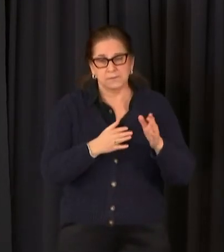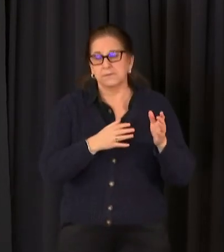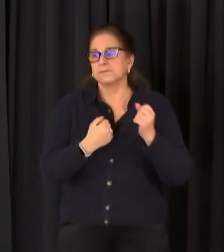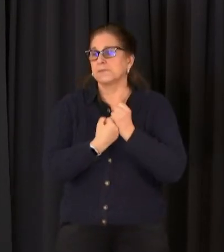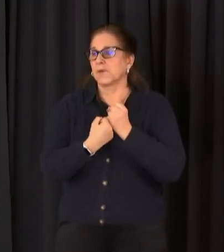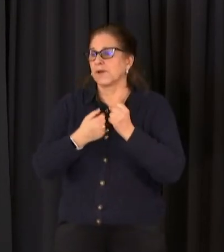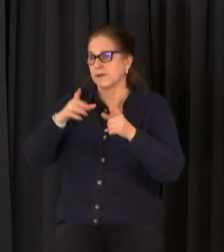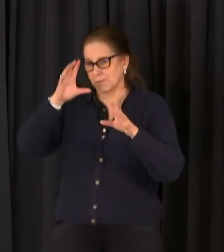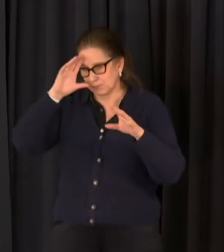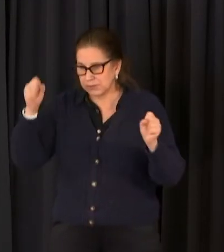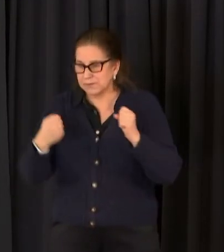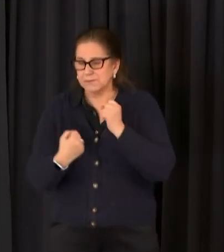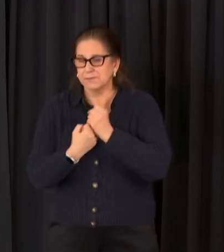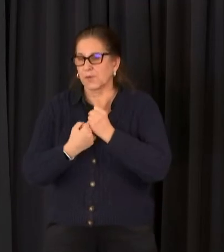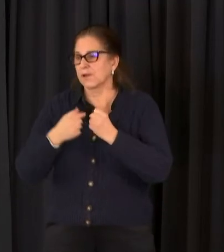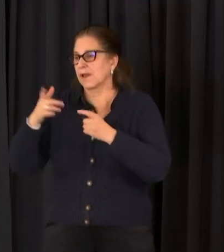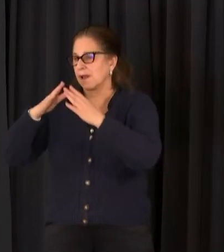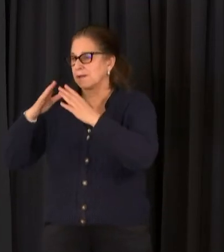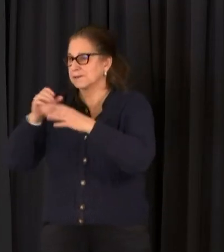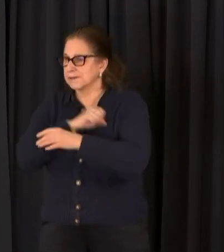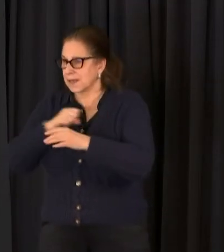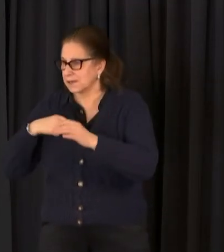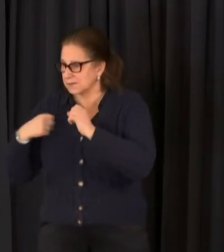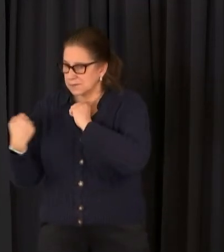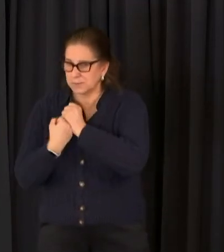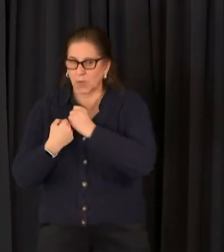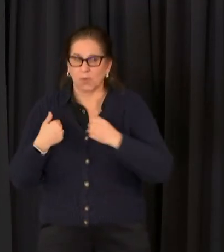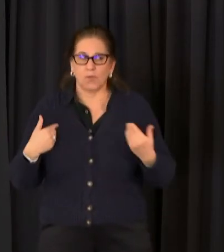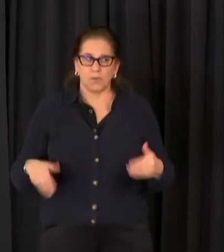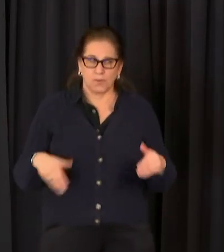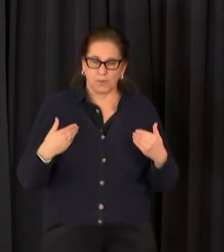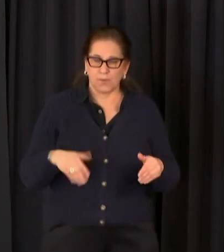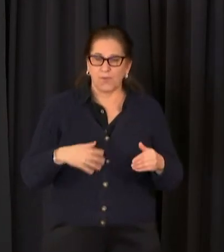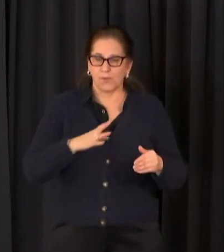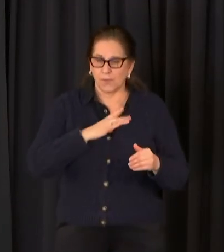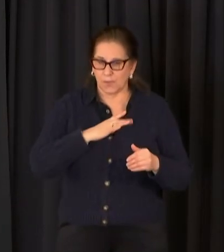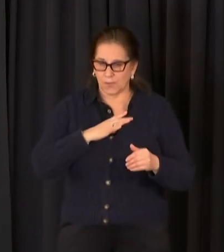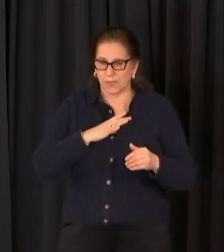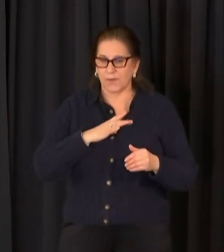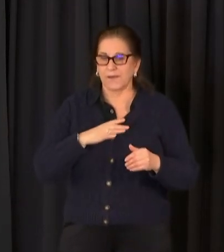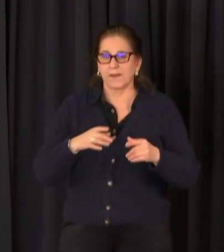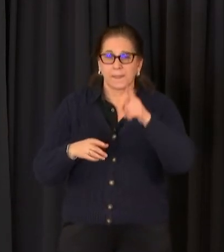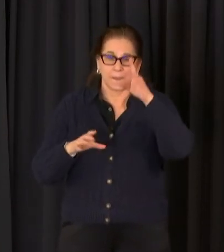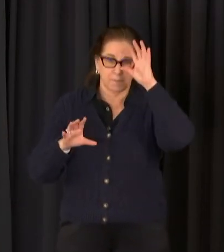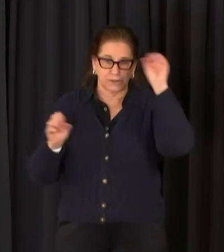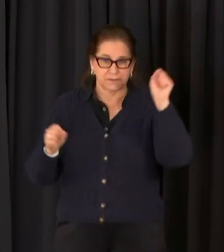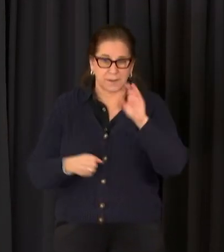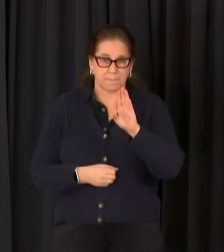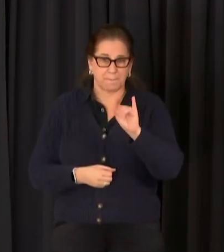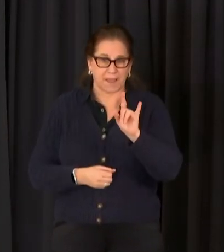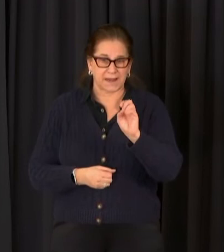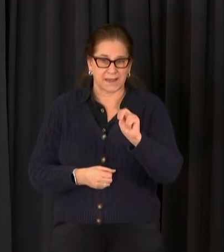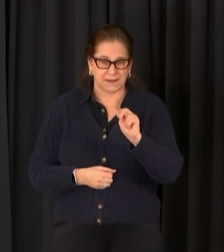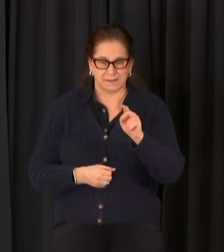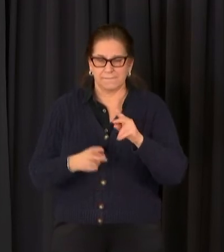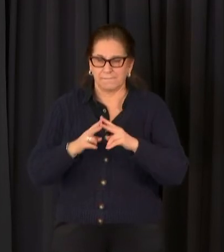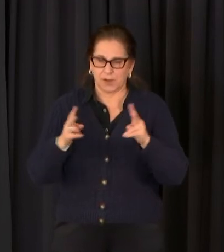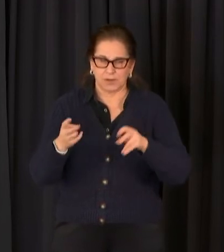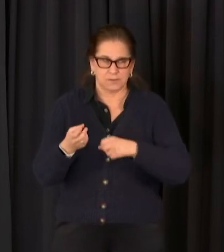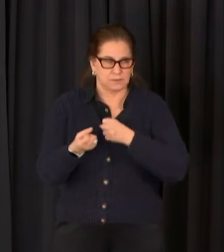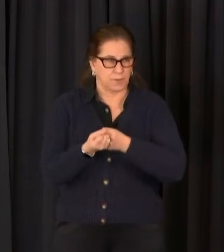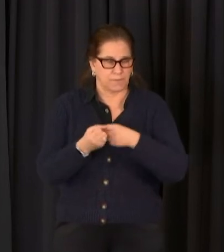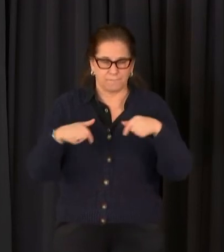day, what the House and the Senate agree to. So President Biden has been supportive of